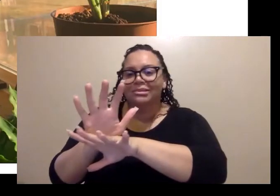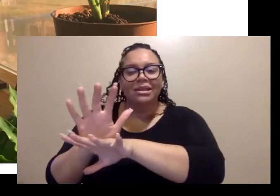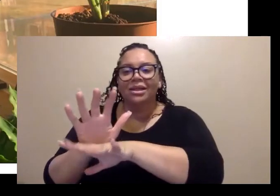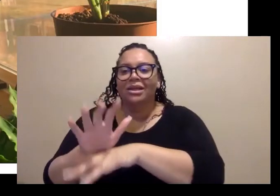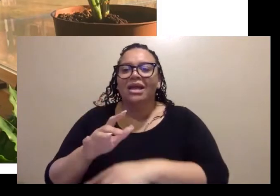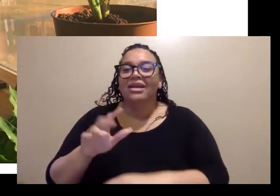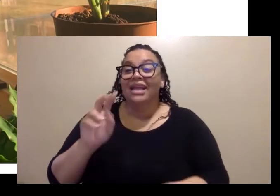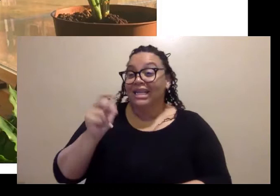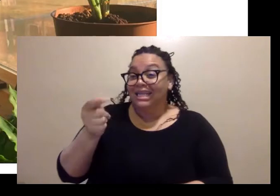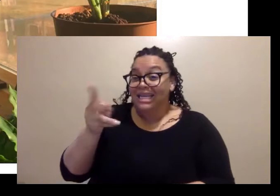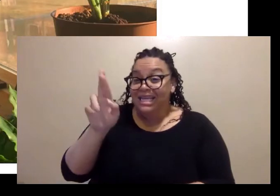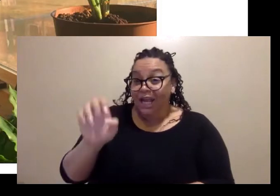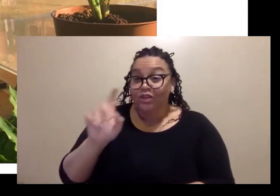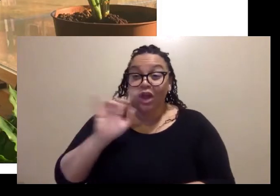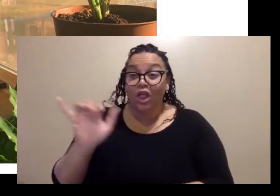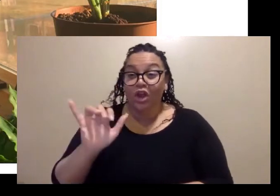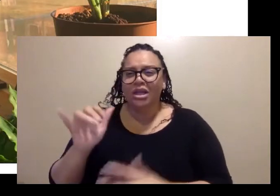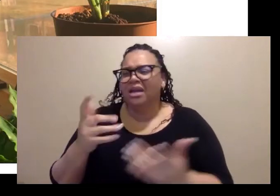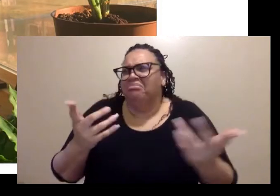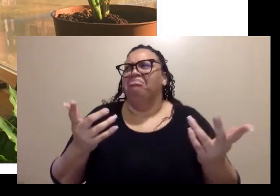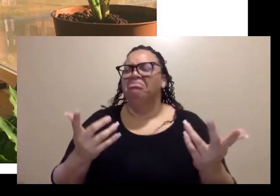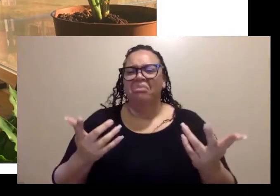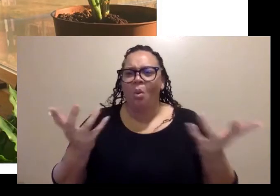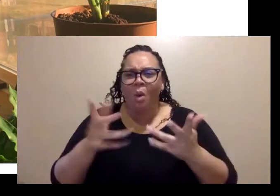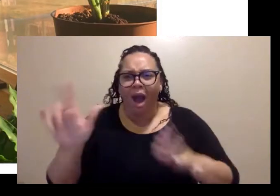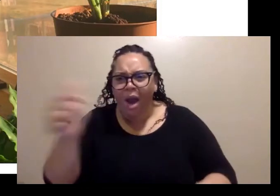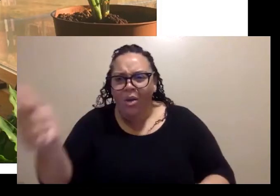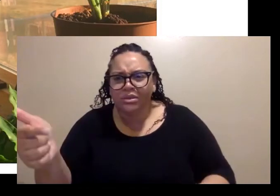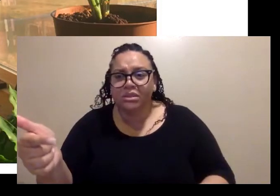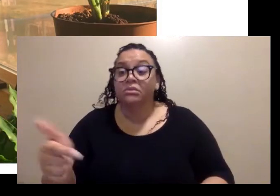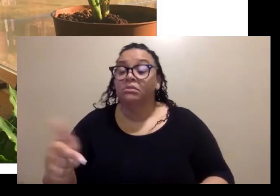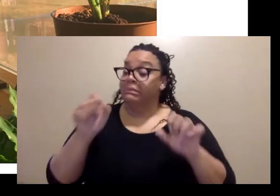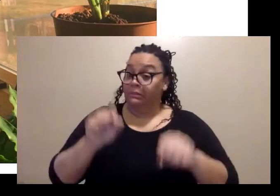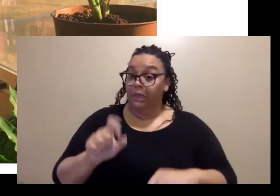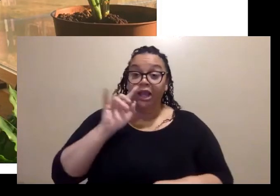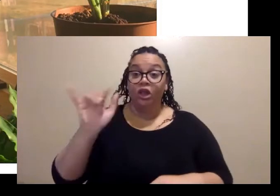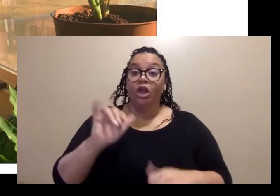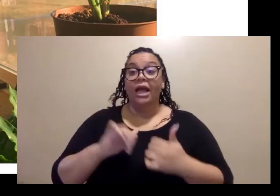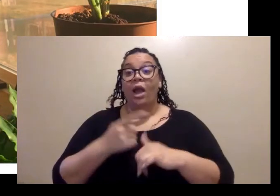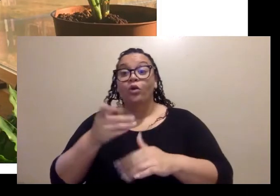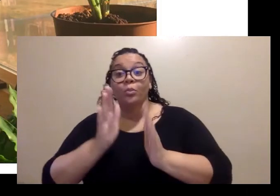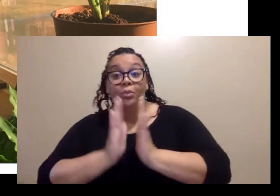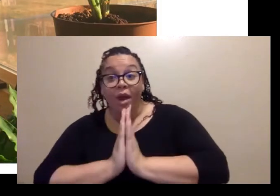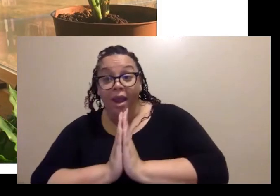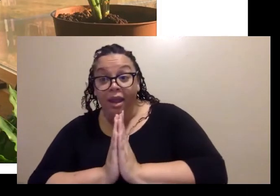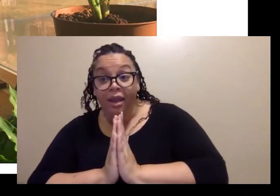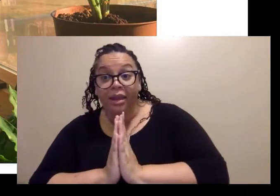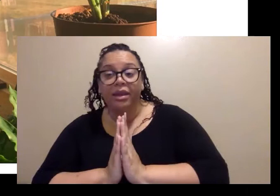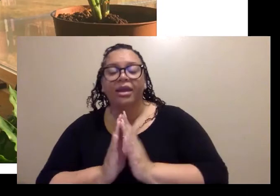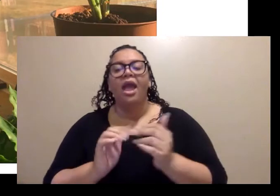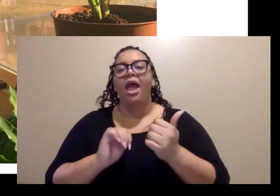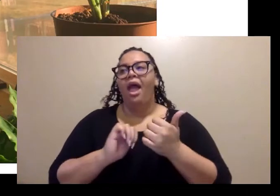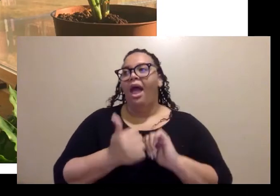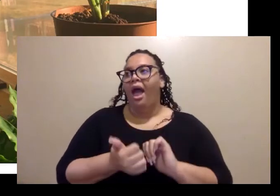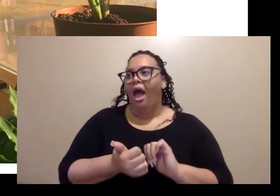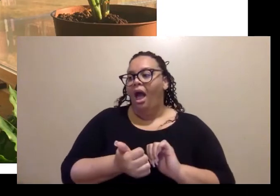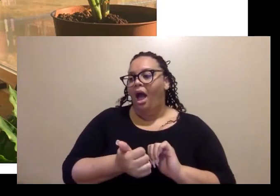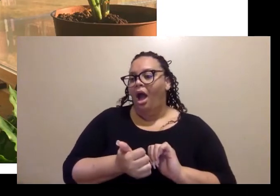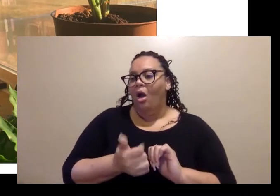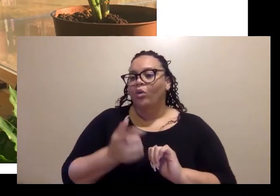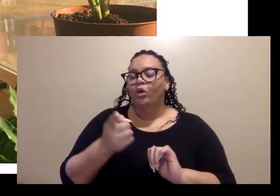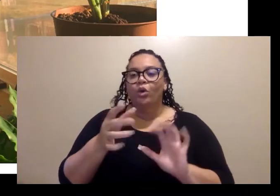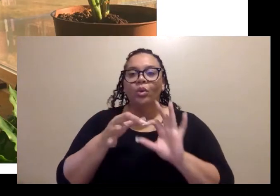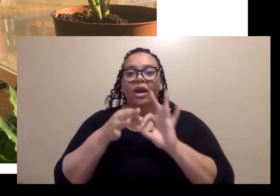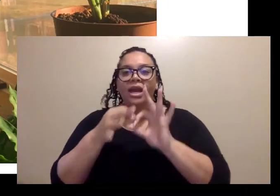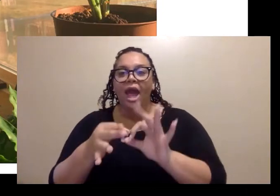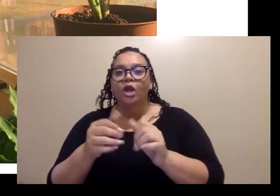like anywhere else, right? Nature can look like the way that you pray, the way that you connect to your